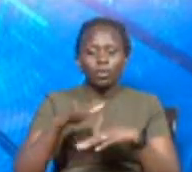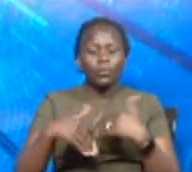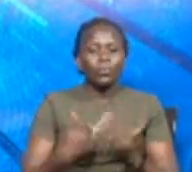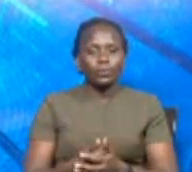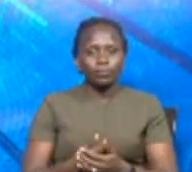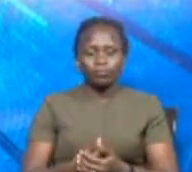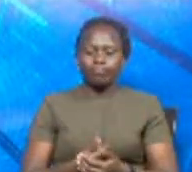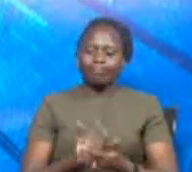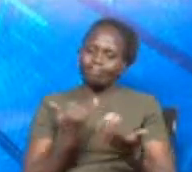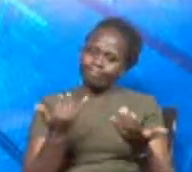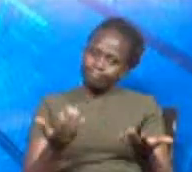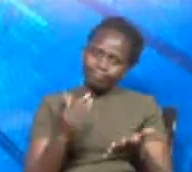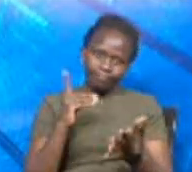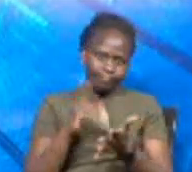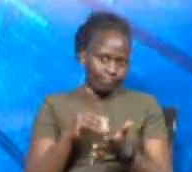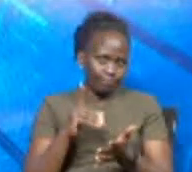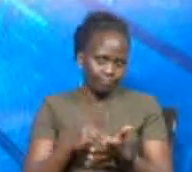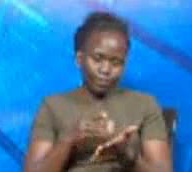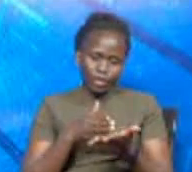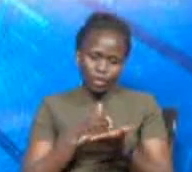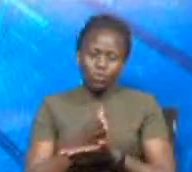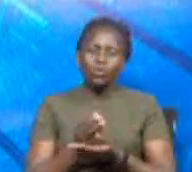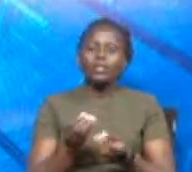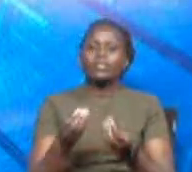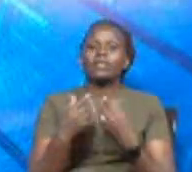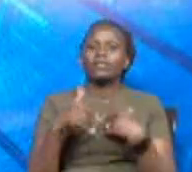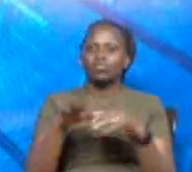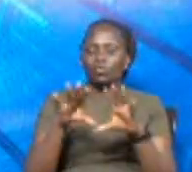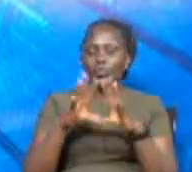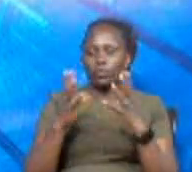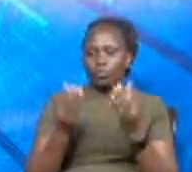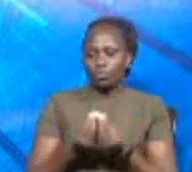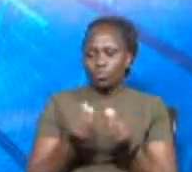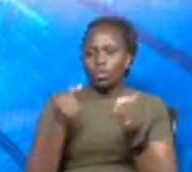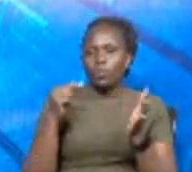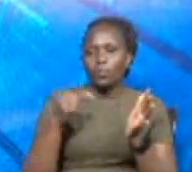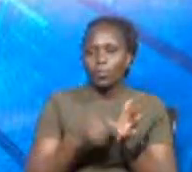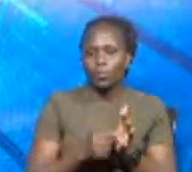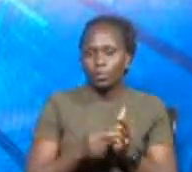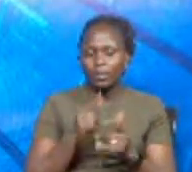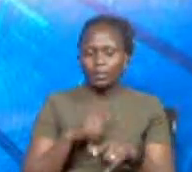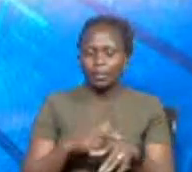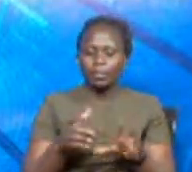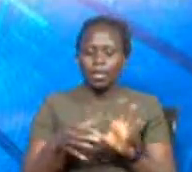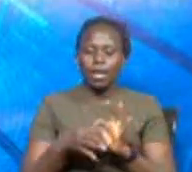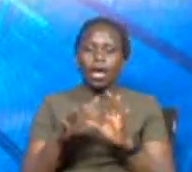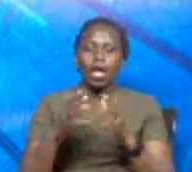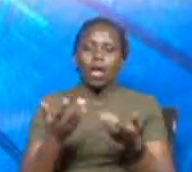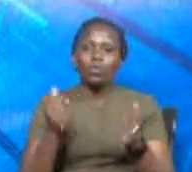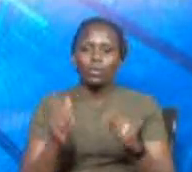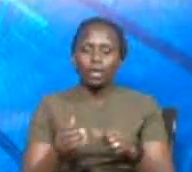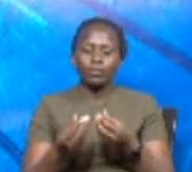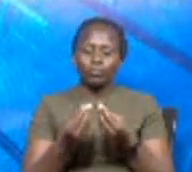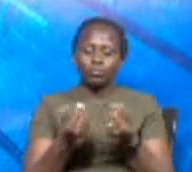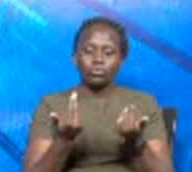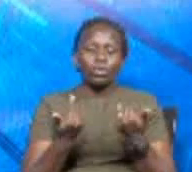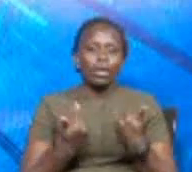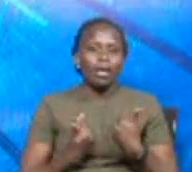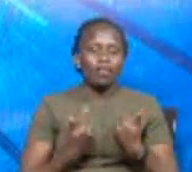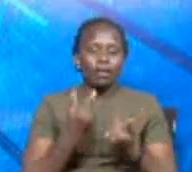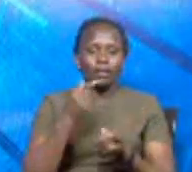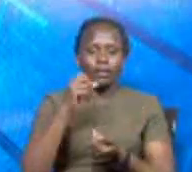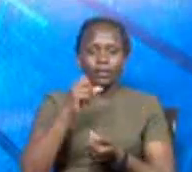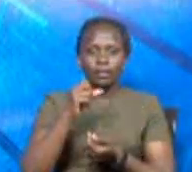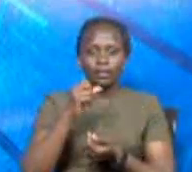Well, Doctor, I would like you to give us your parting shot in regards to what can be done for us to meet, first of all,